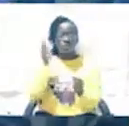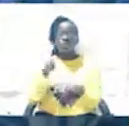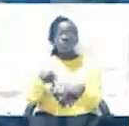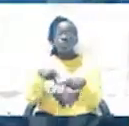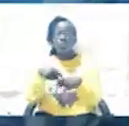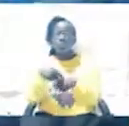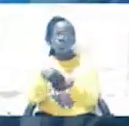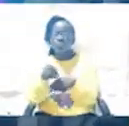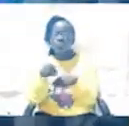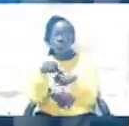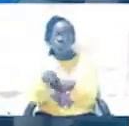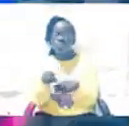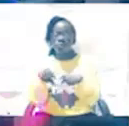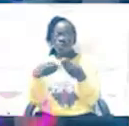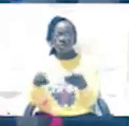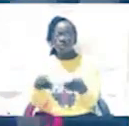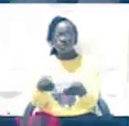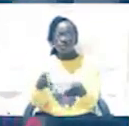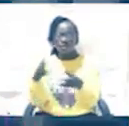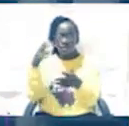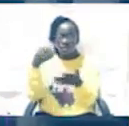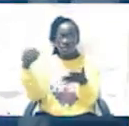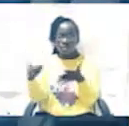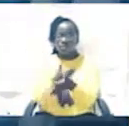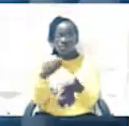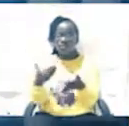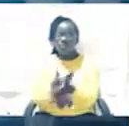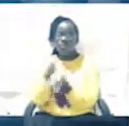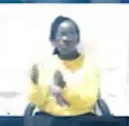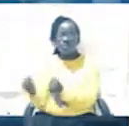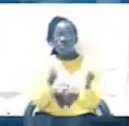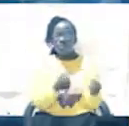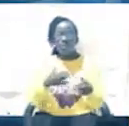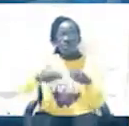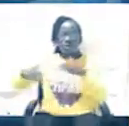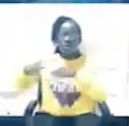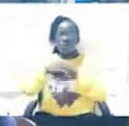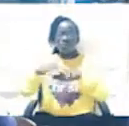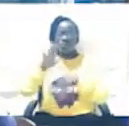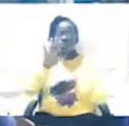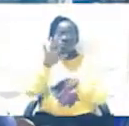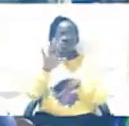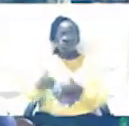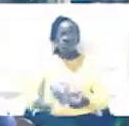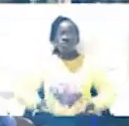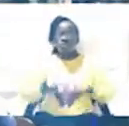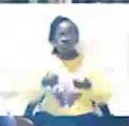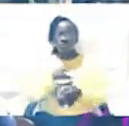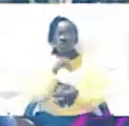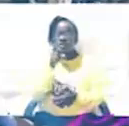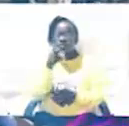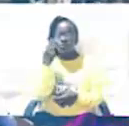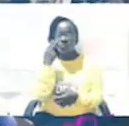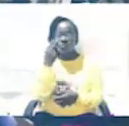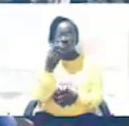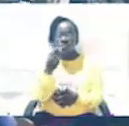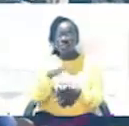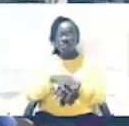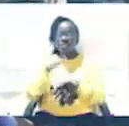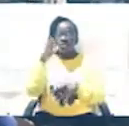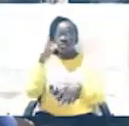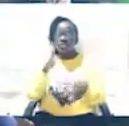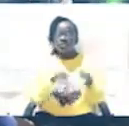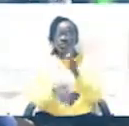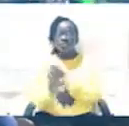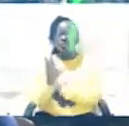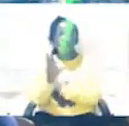your life, and you will see the glory of the Lord henceforth. And you will declare to everyone and